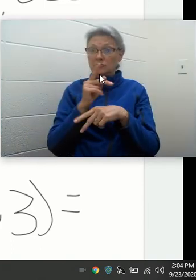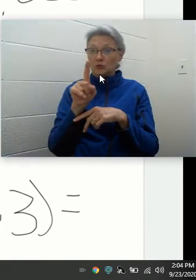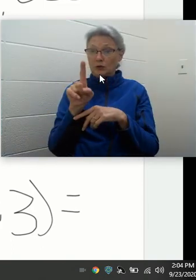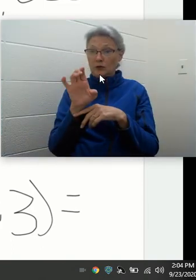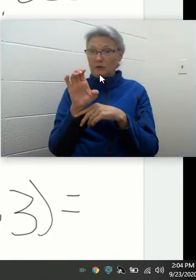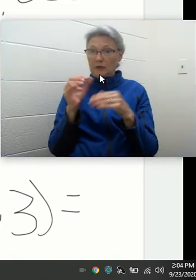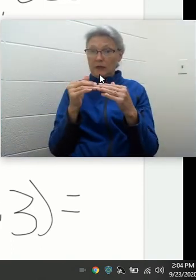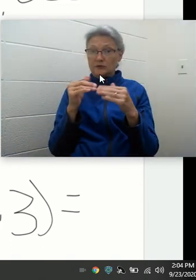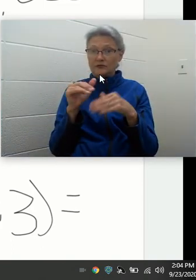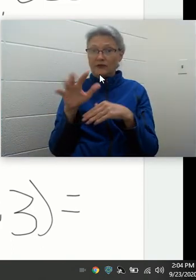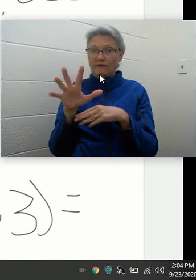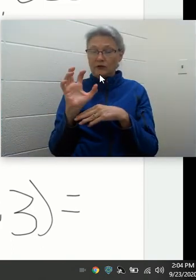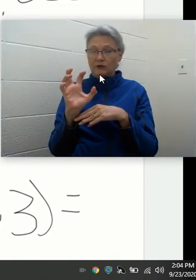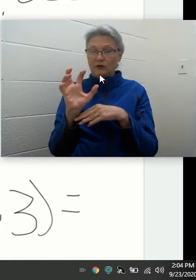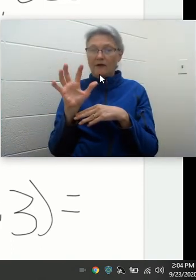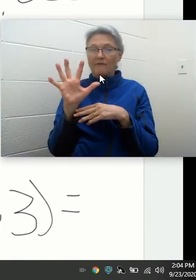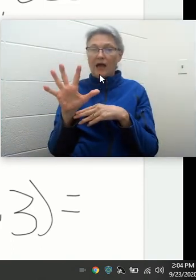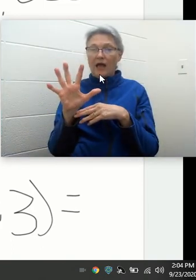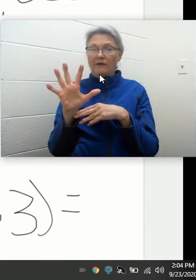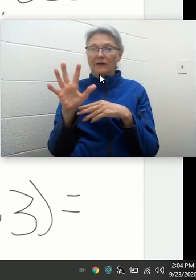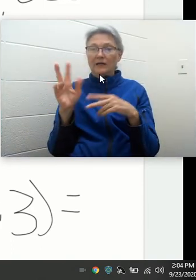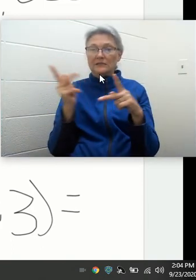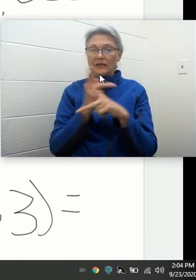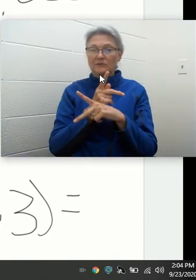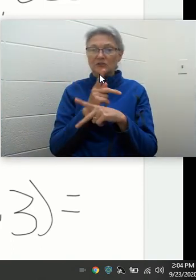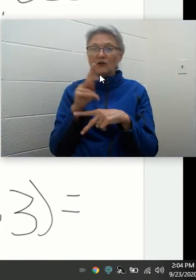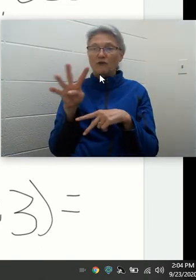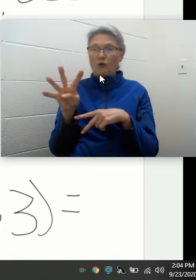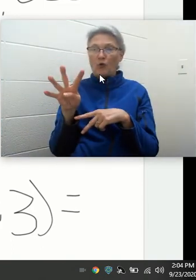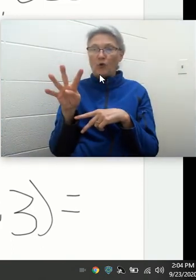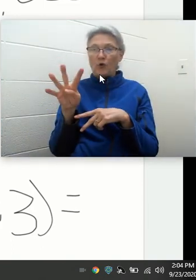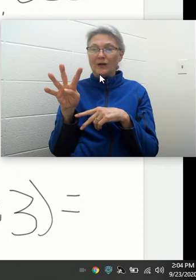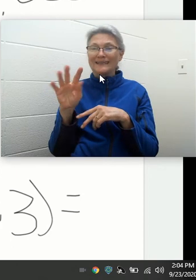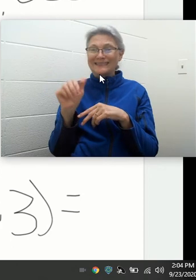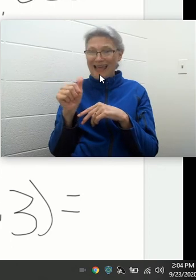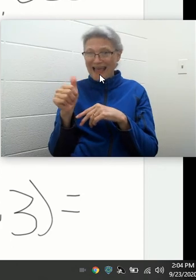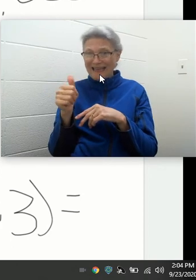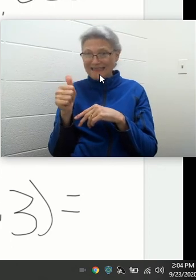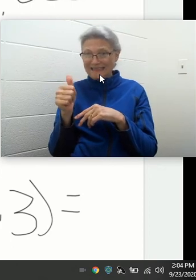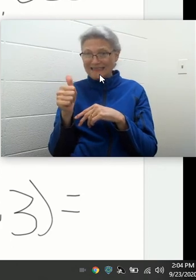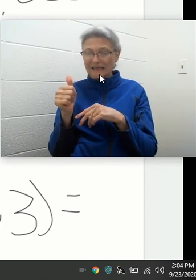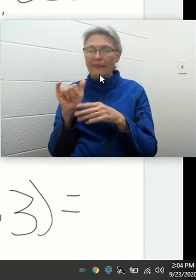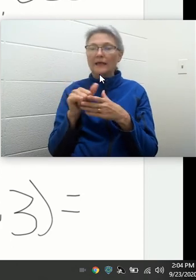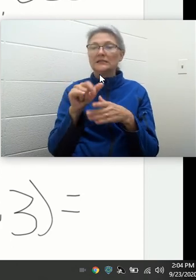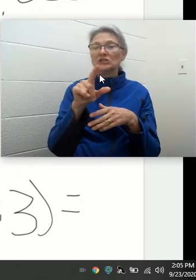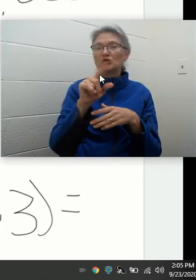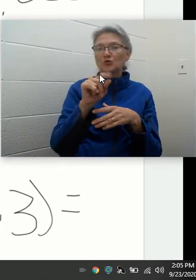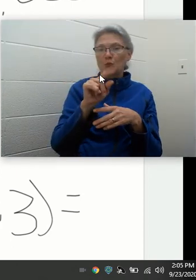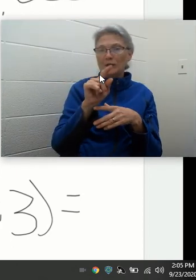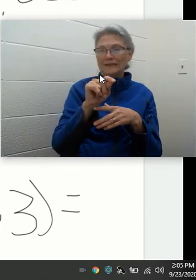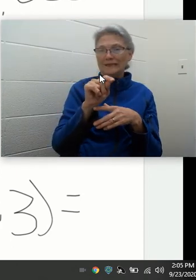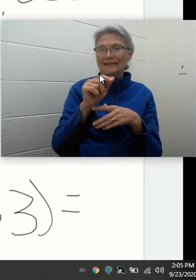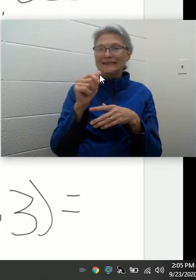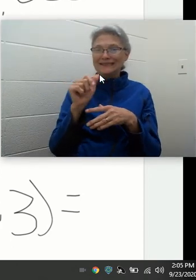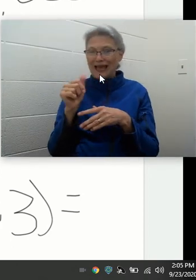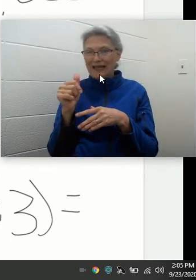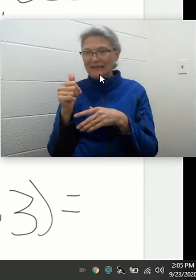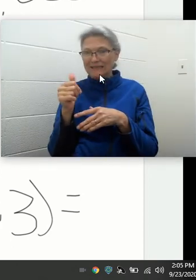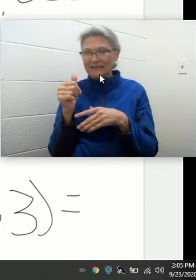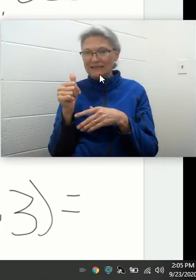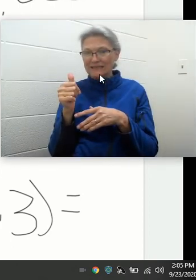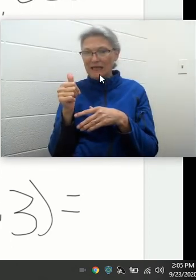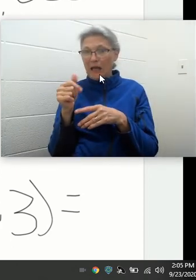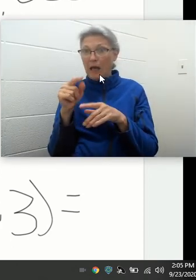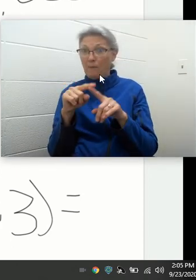500. And then 5 times 4 tens, well, that's 20 tens. But